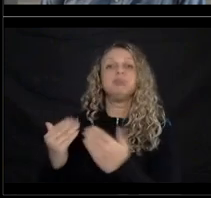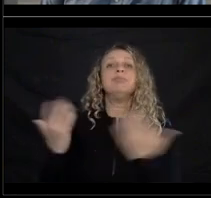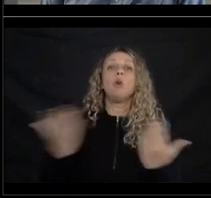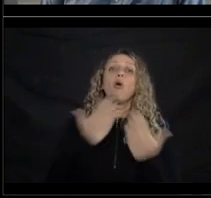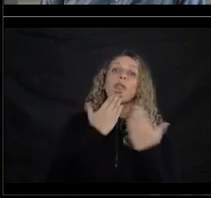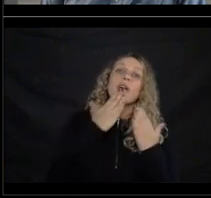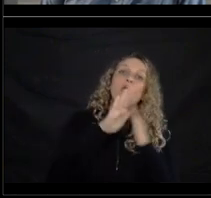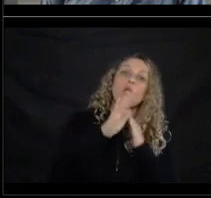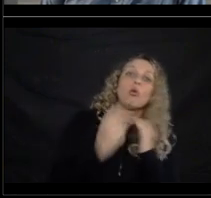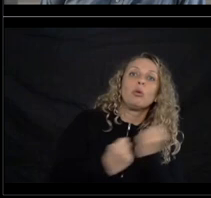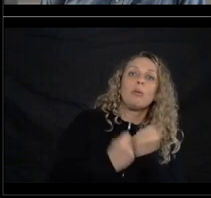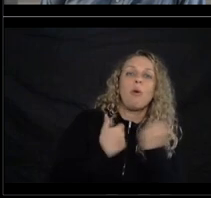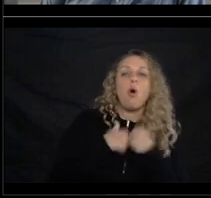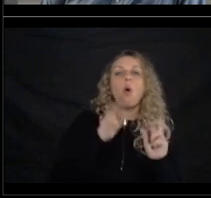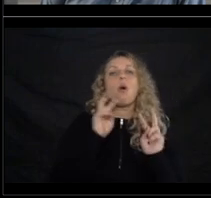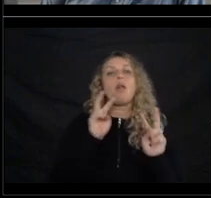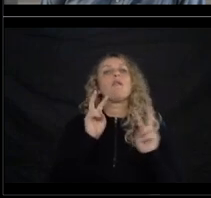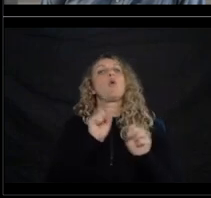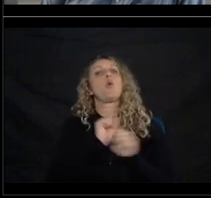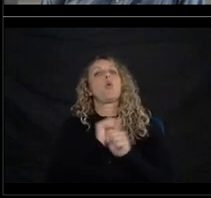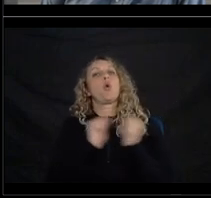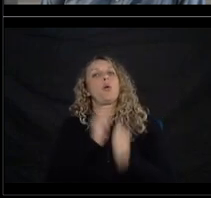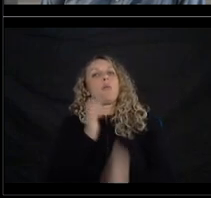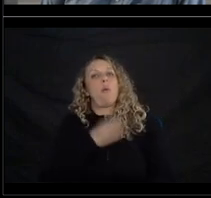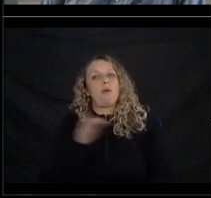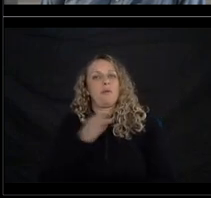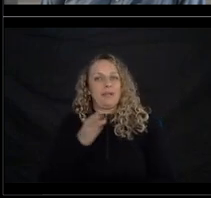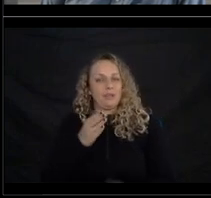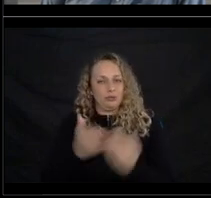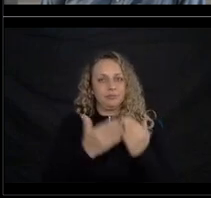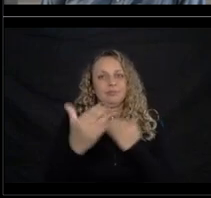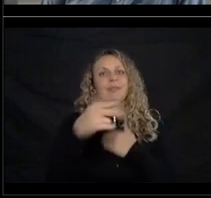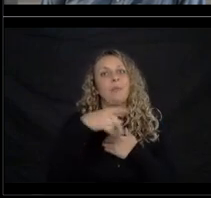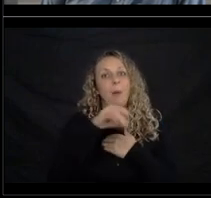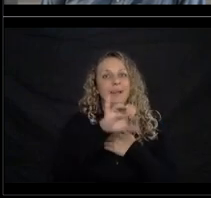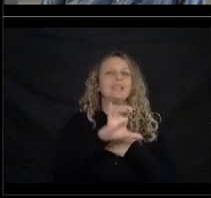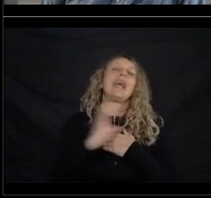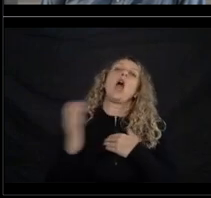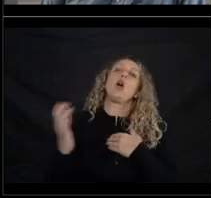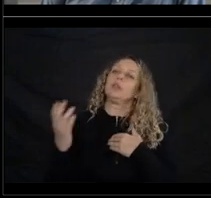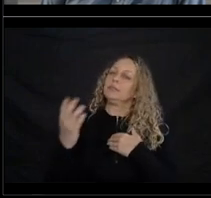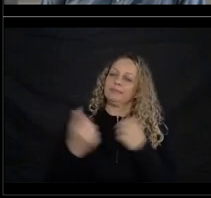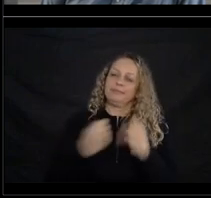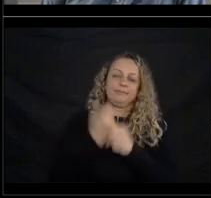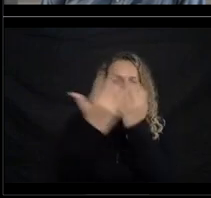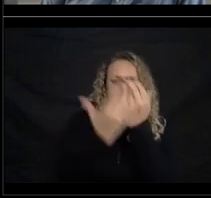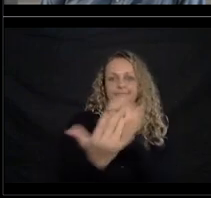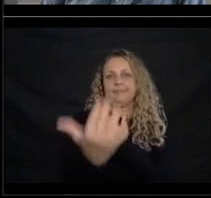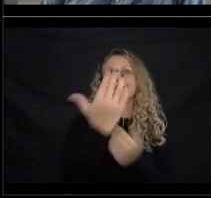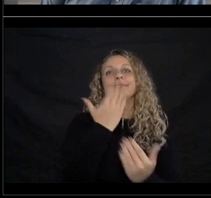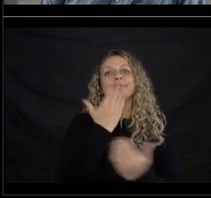your support, and we look forward to working in Boynton and Palm Beach County at large for years to come. Thank you.